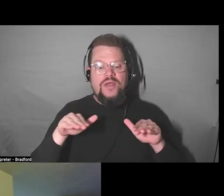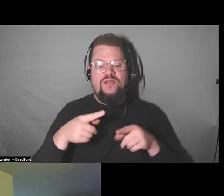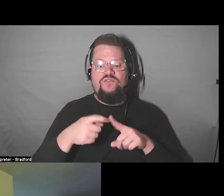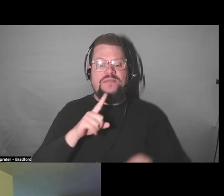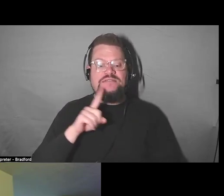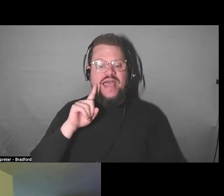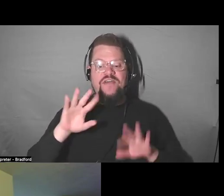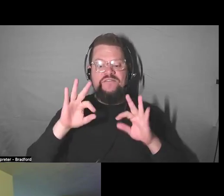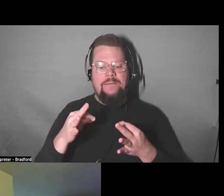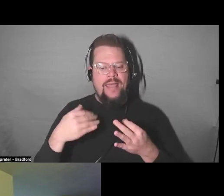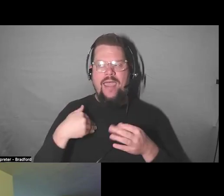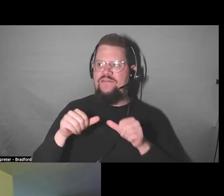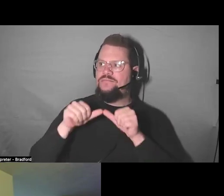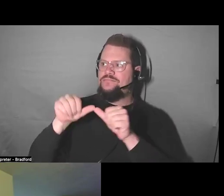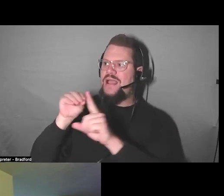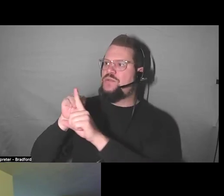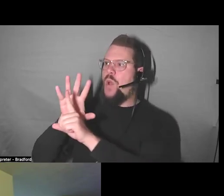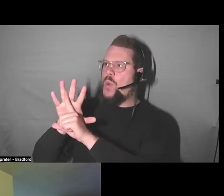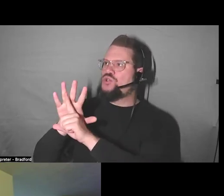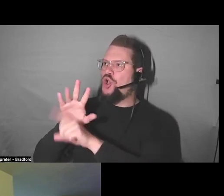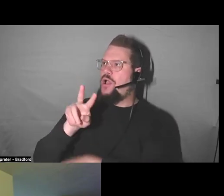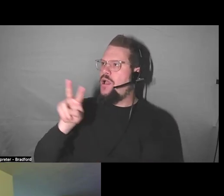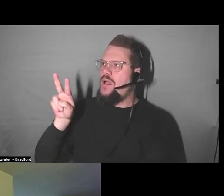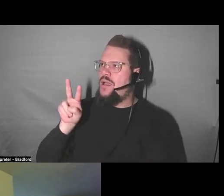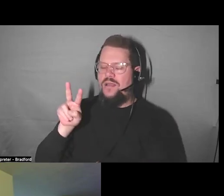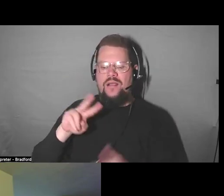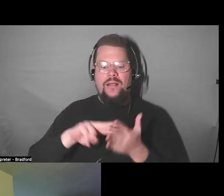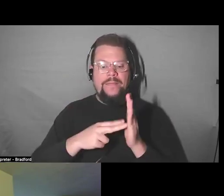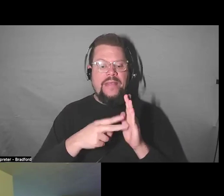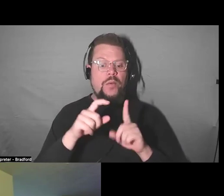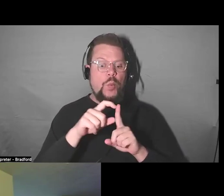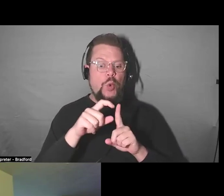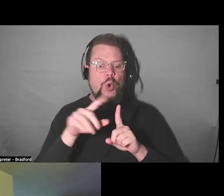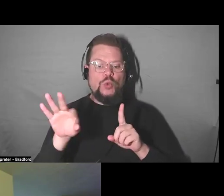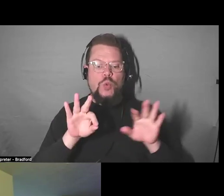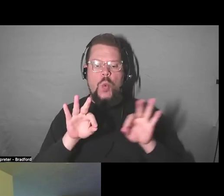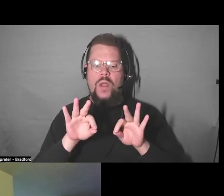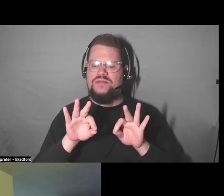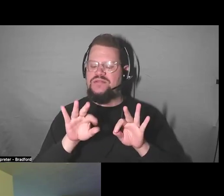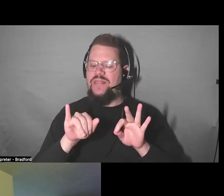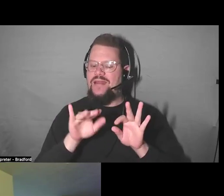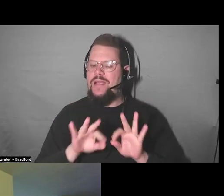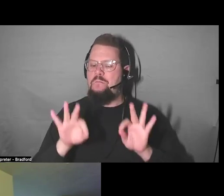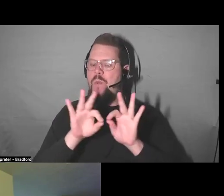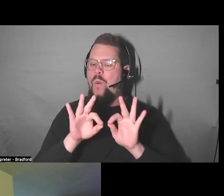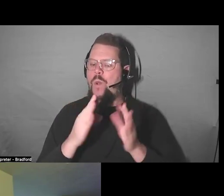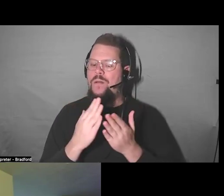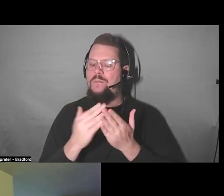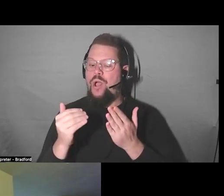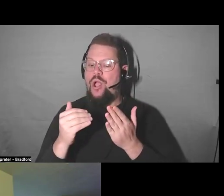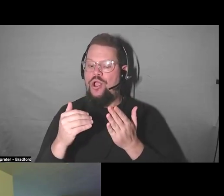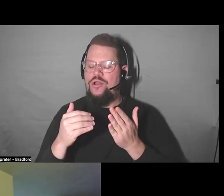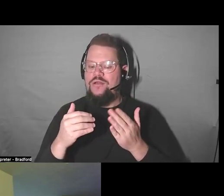exposure. Um, and so word choice, I think one of the critical pieces that I took away from your